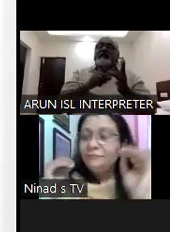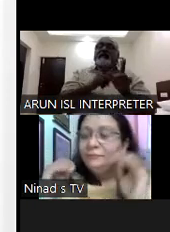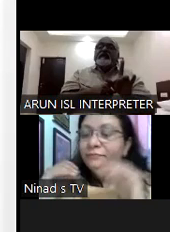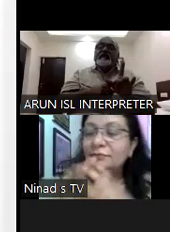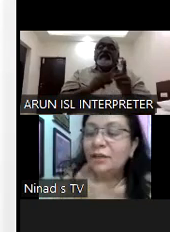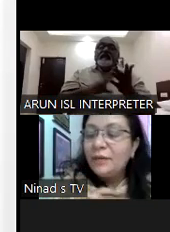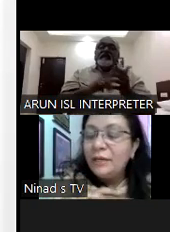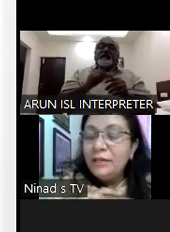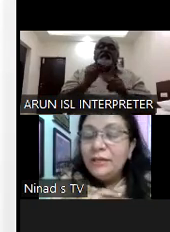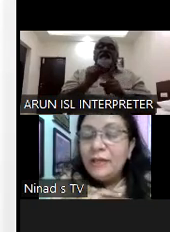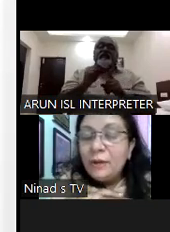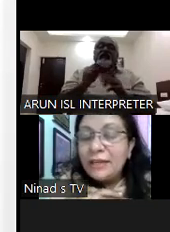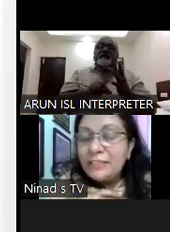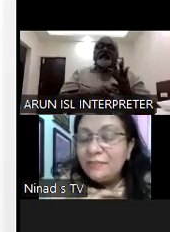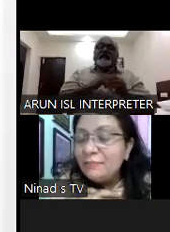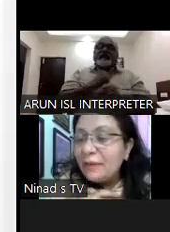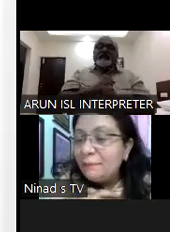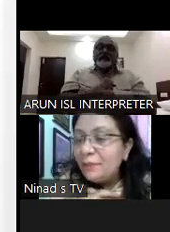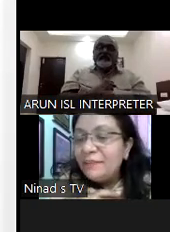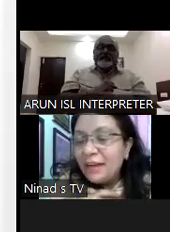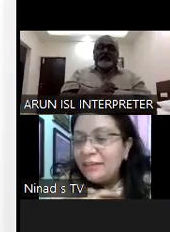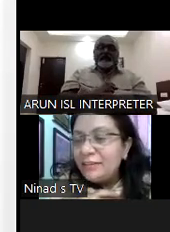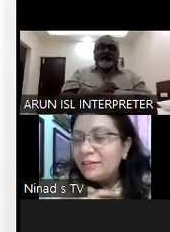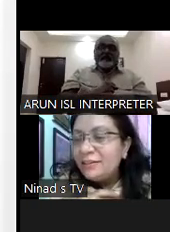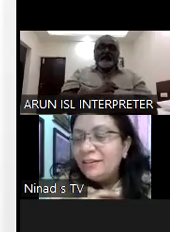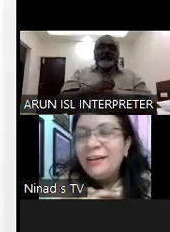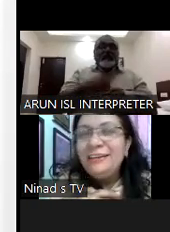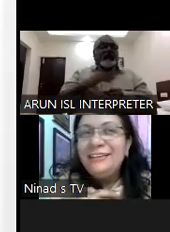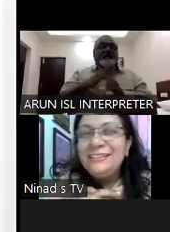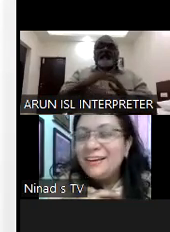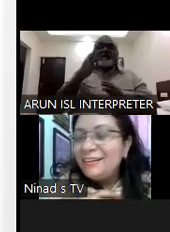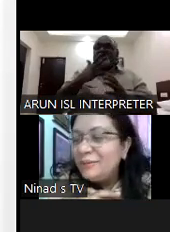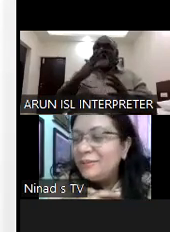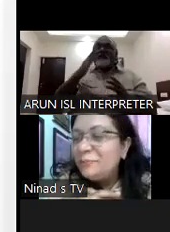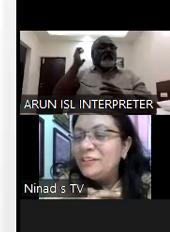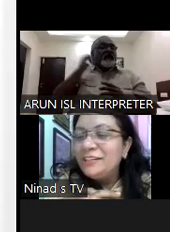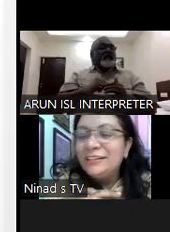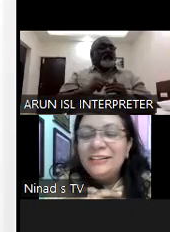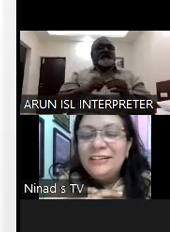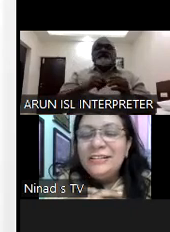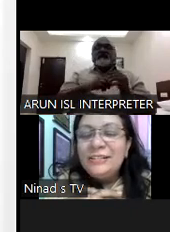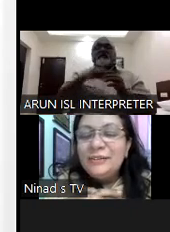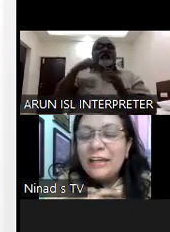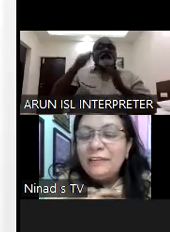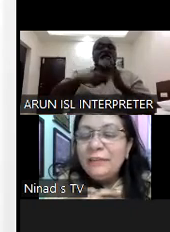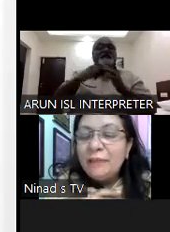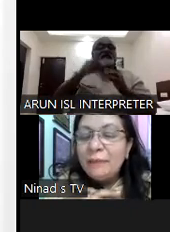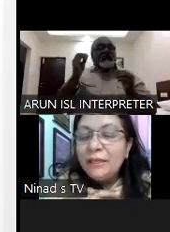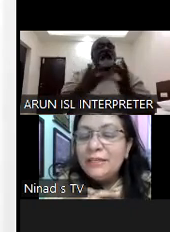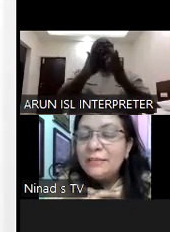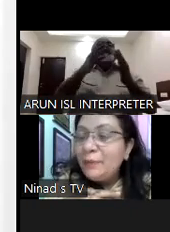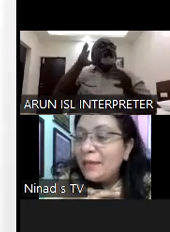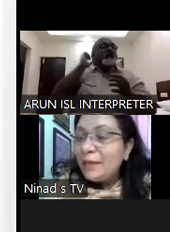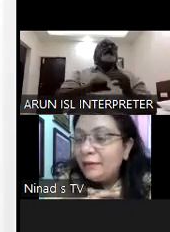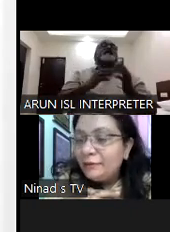No, ma'am. Okay. Now, activity mapping, even I didn't heard till I started doing the project. So activity mapping